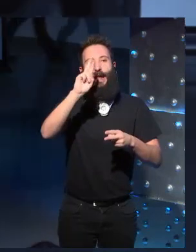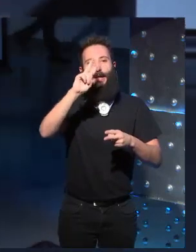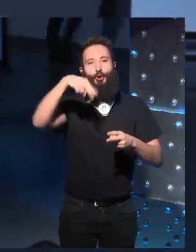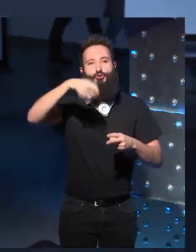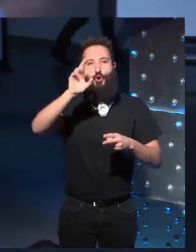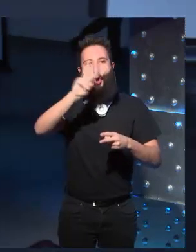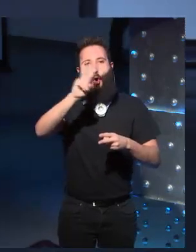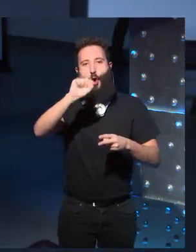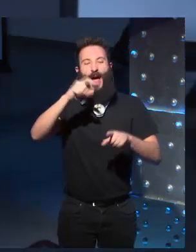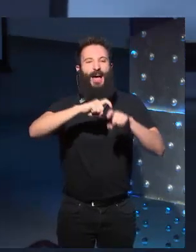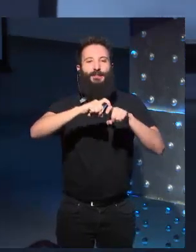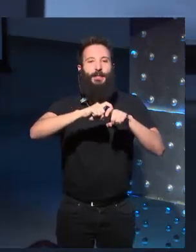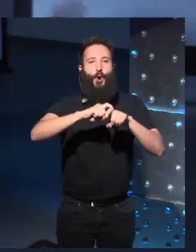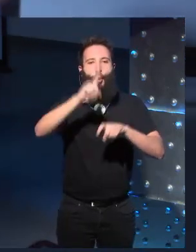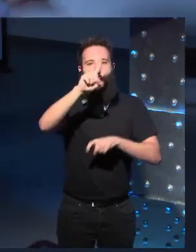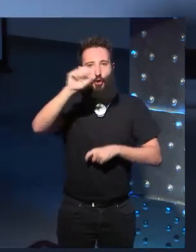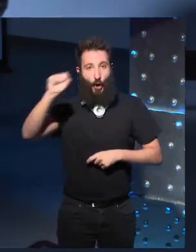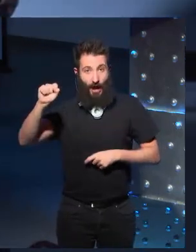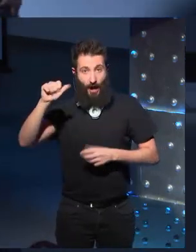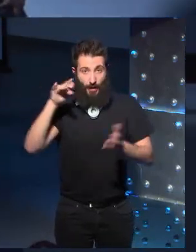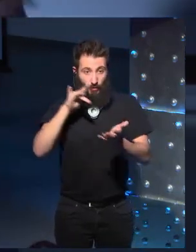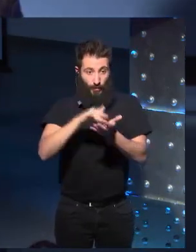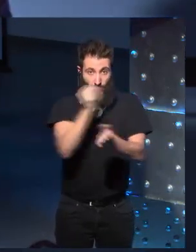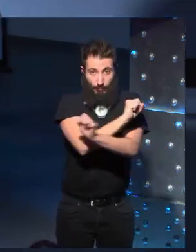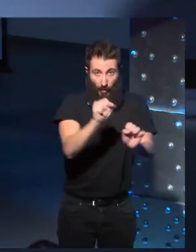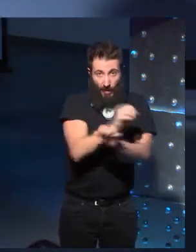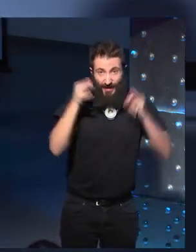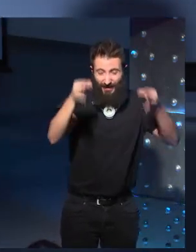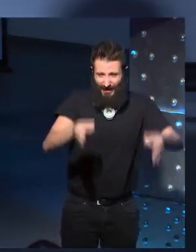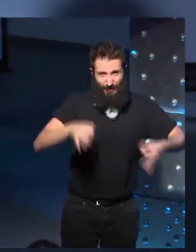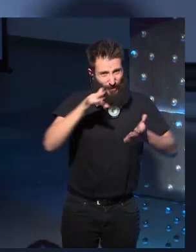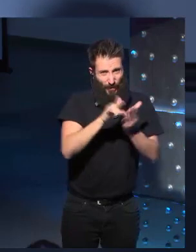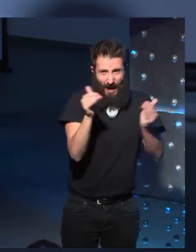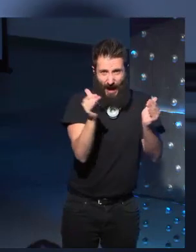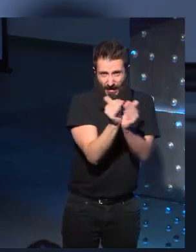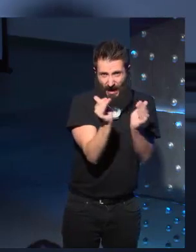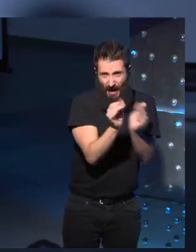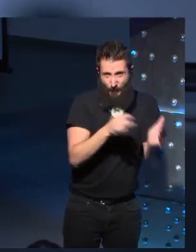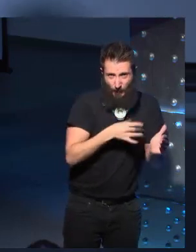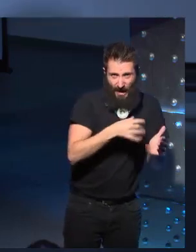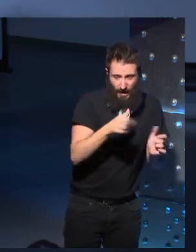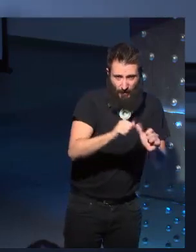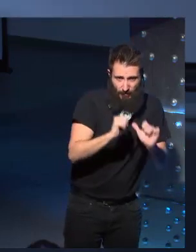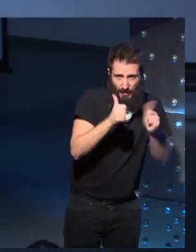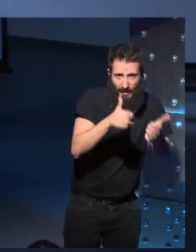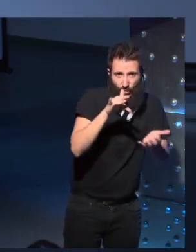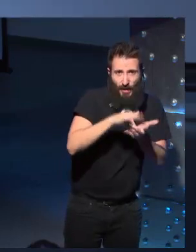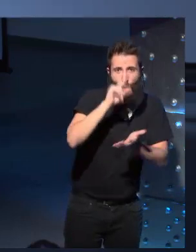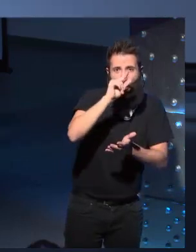These explosions always occur when a white dwarf reaches 1.4 times the mass of the